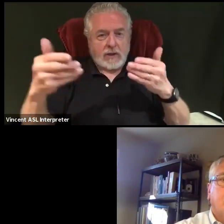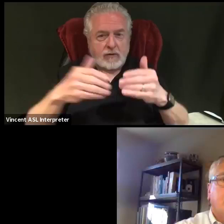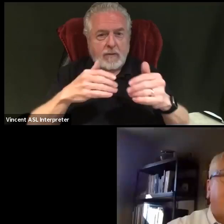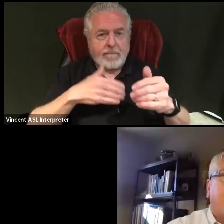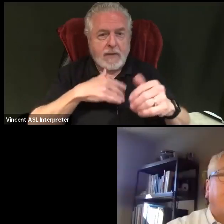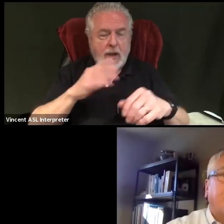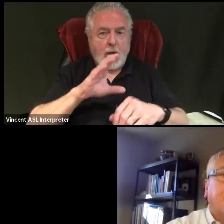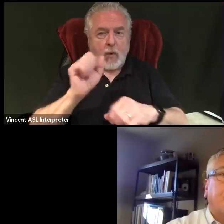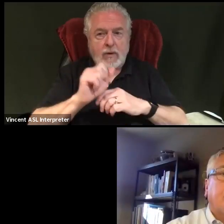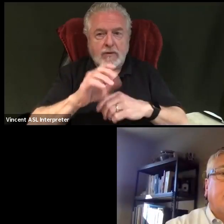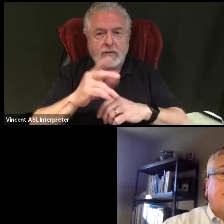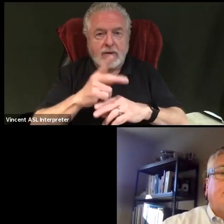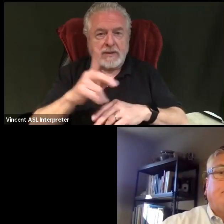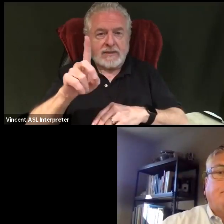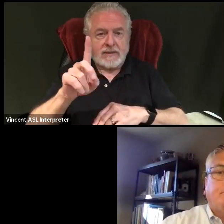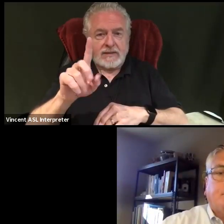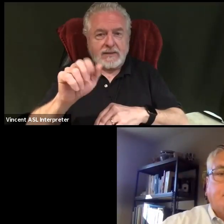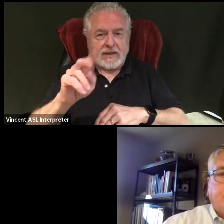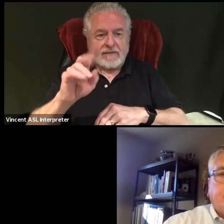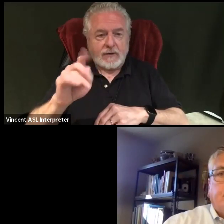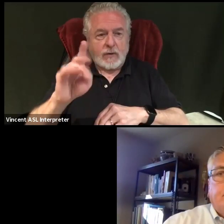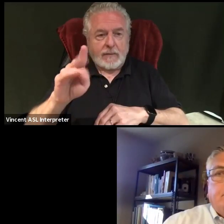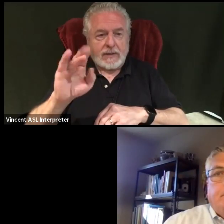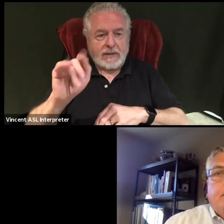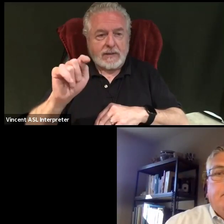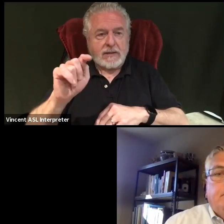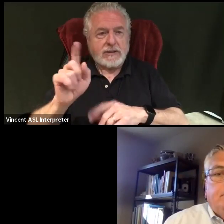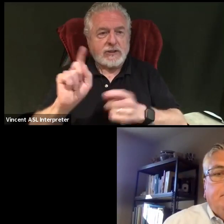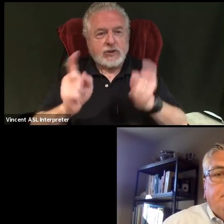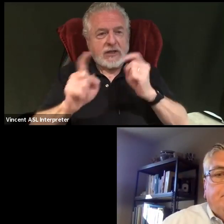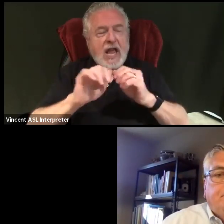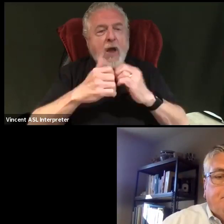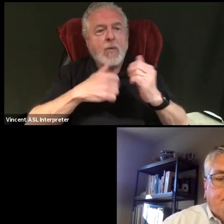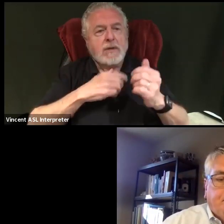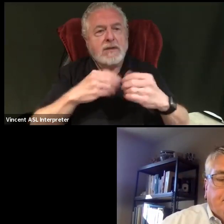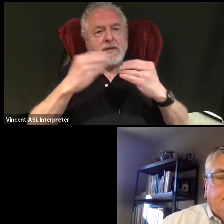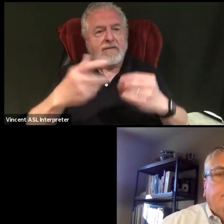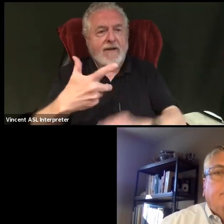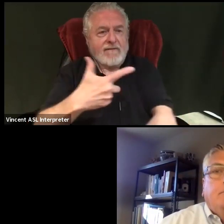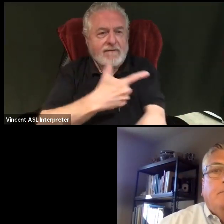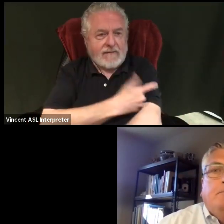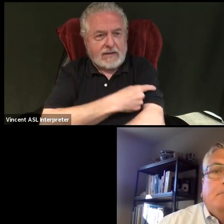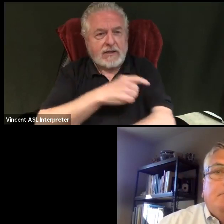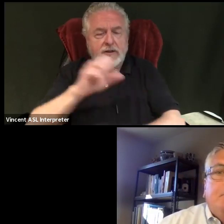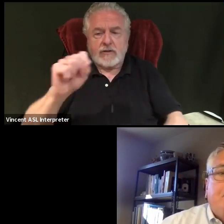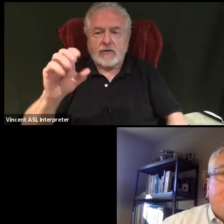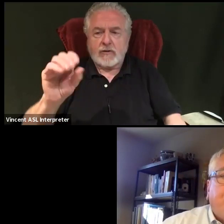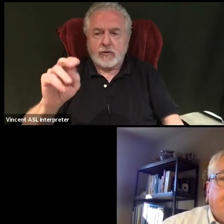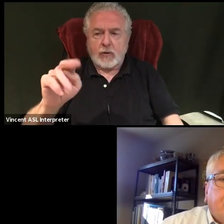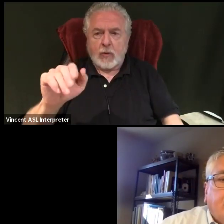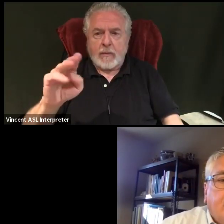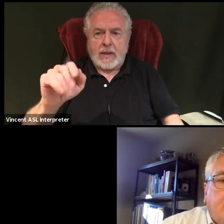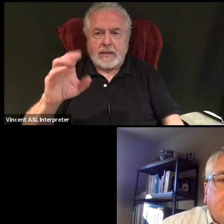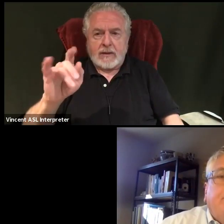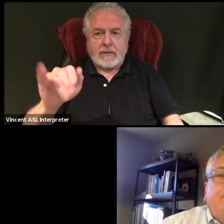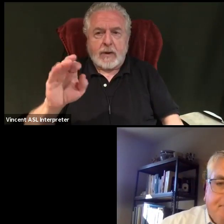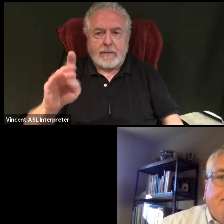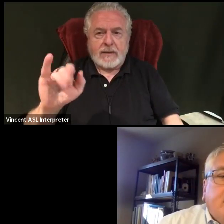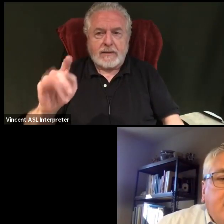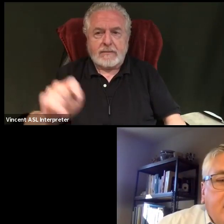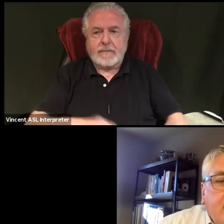my colleague, Supervisor David Rabbit, who will be talking about changes to how we deliver vaccines in Sonoma County. Supervisor